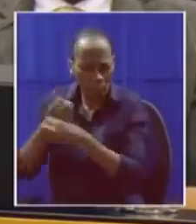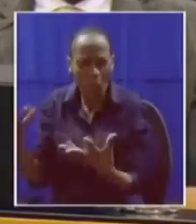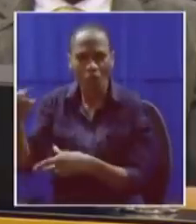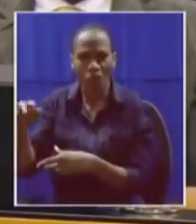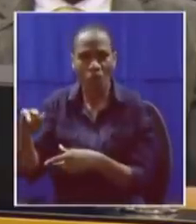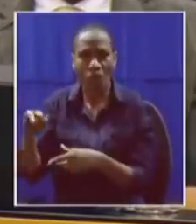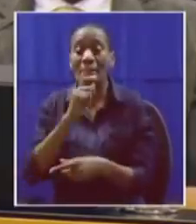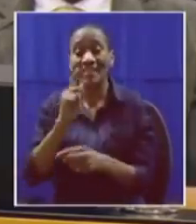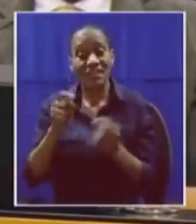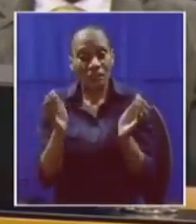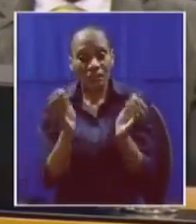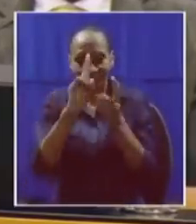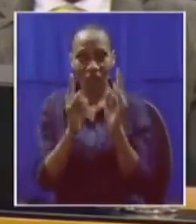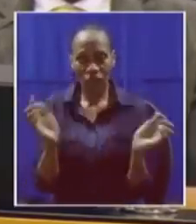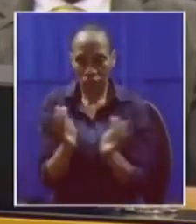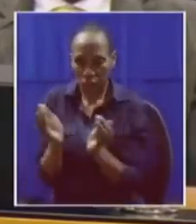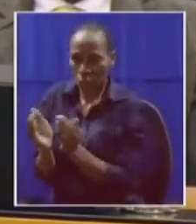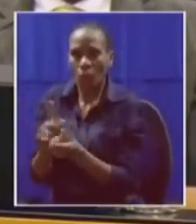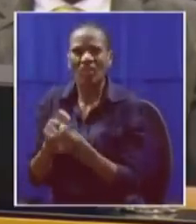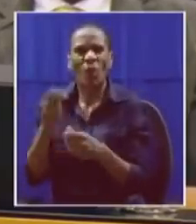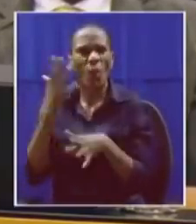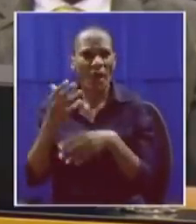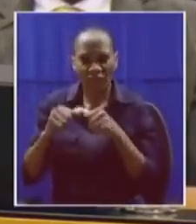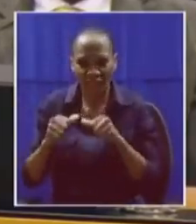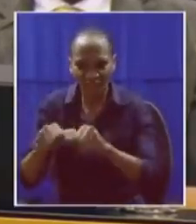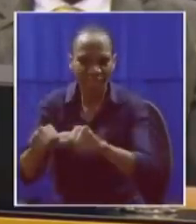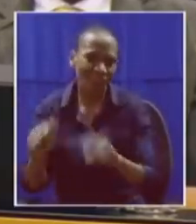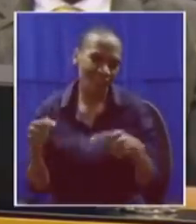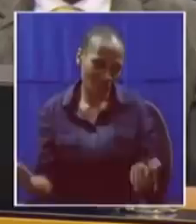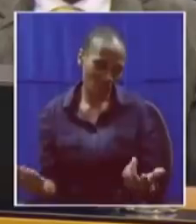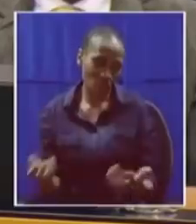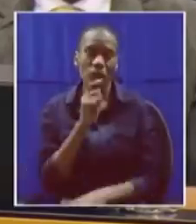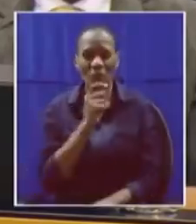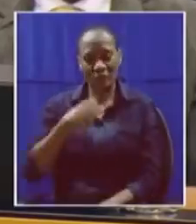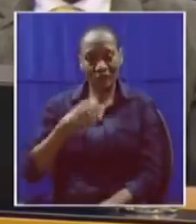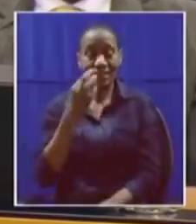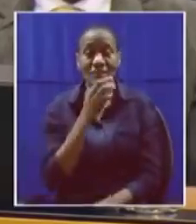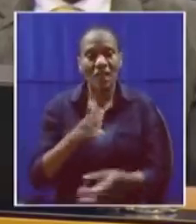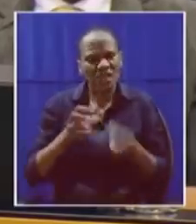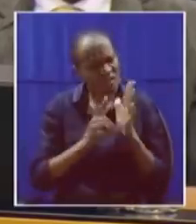town immediately. As we move towards that decommissioning, we say develop alternative